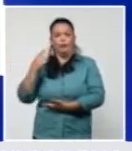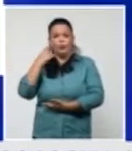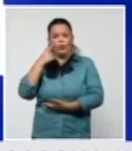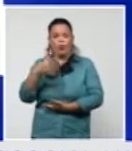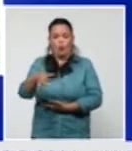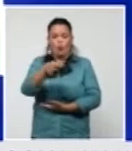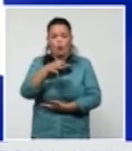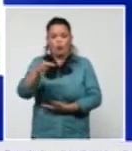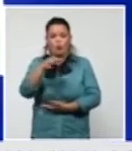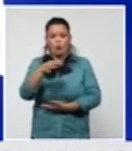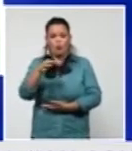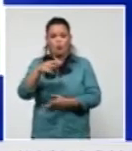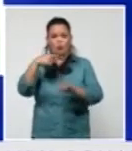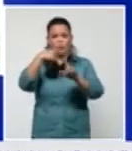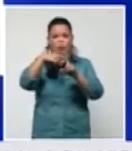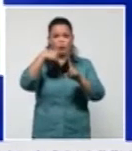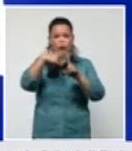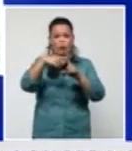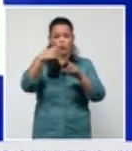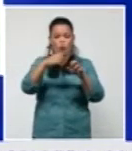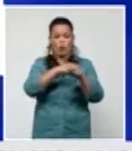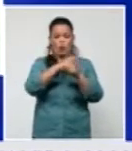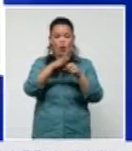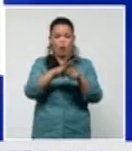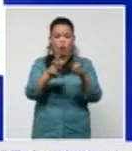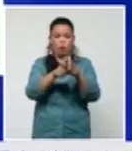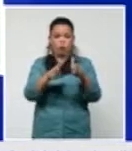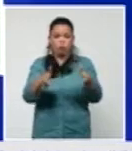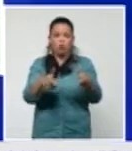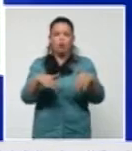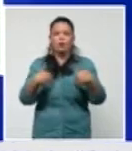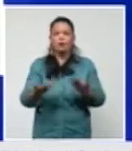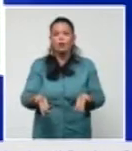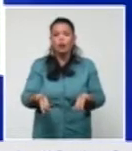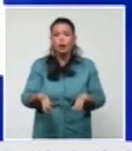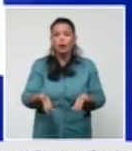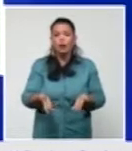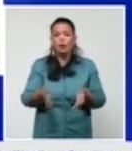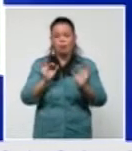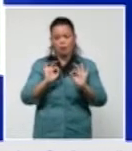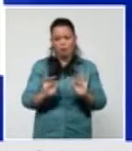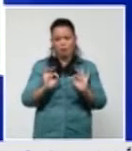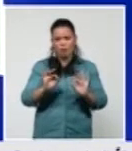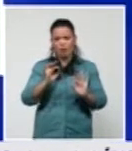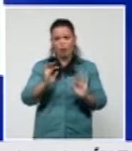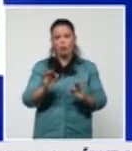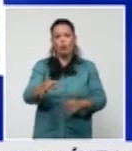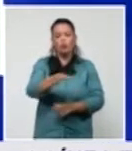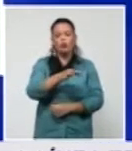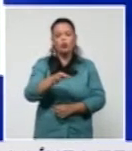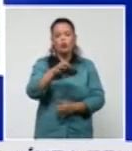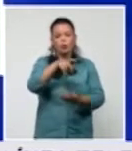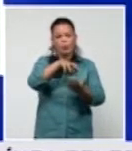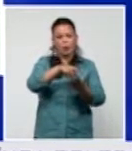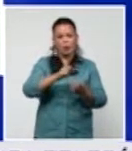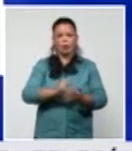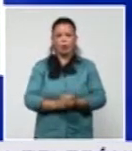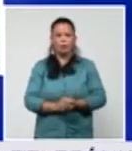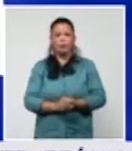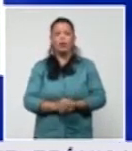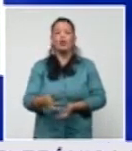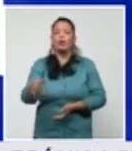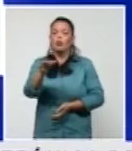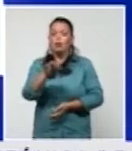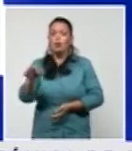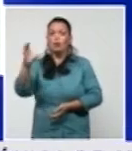in the west and center of the island, specifically in Pinar del Rio, Ciego de Ávila, and Sancti Spiritus.